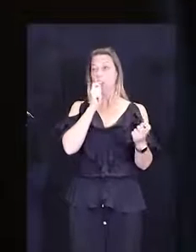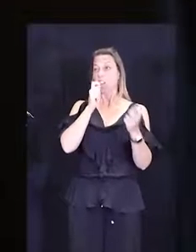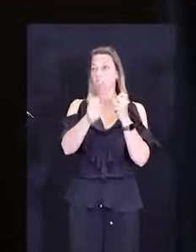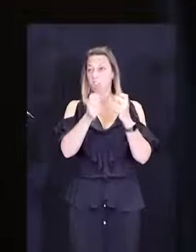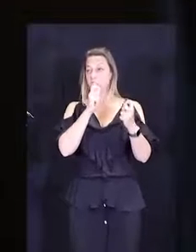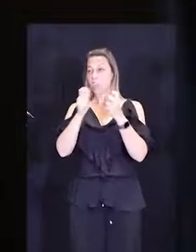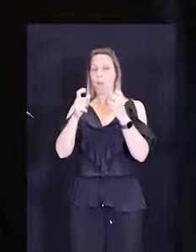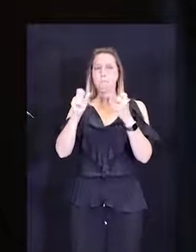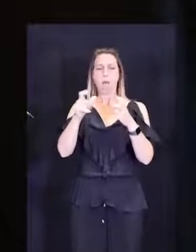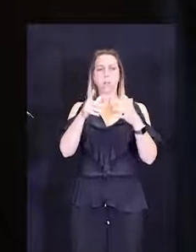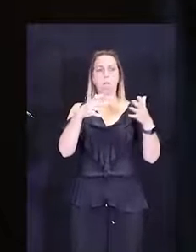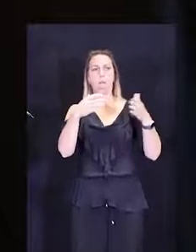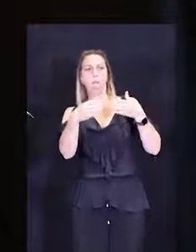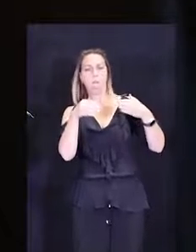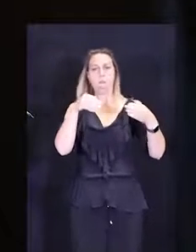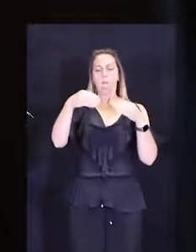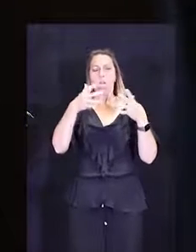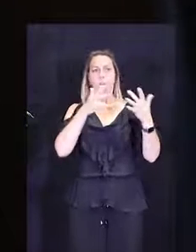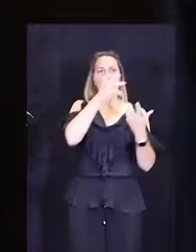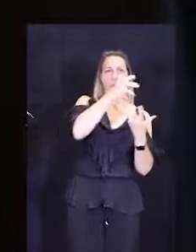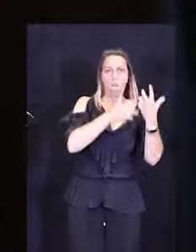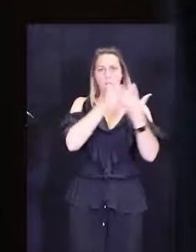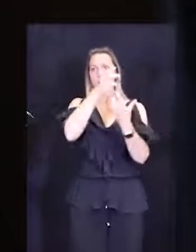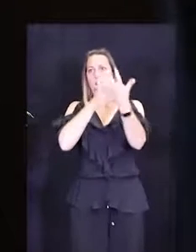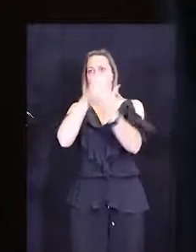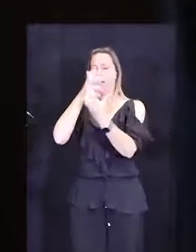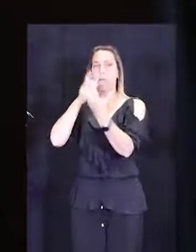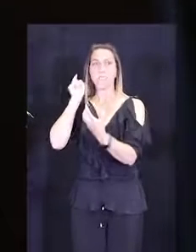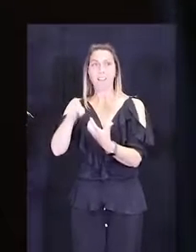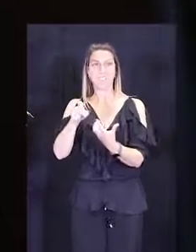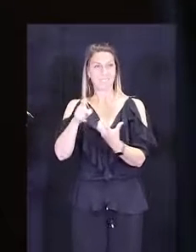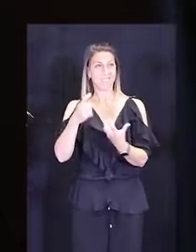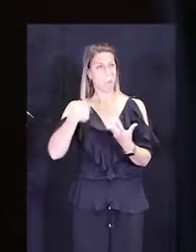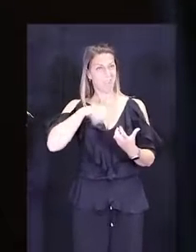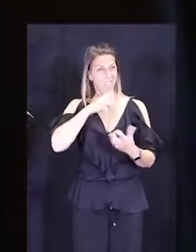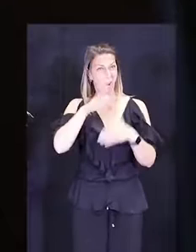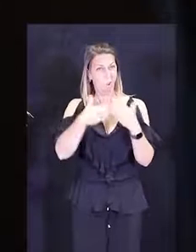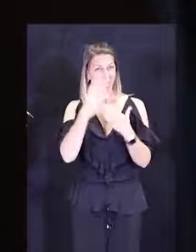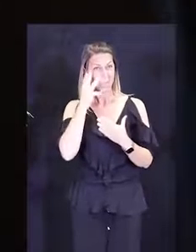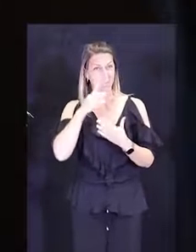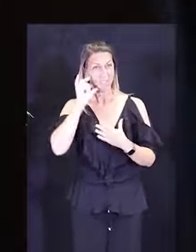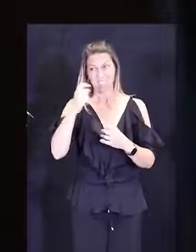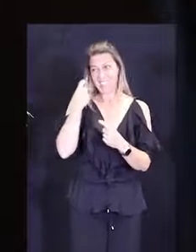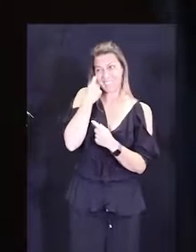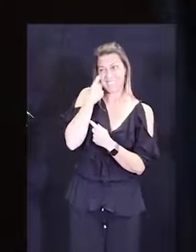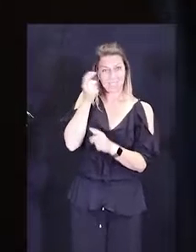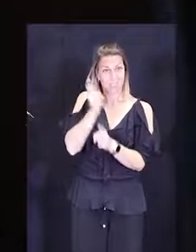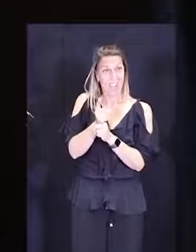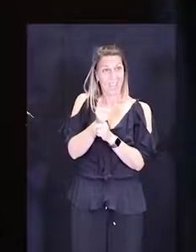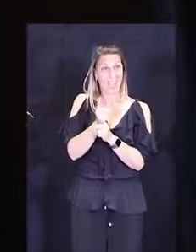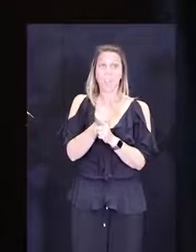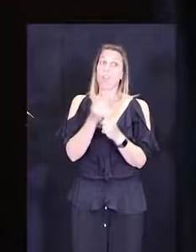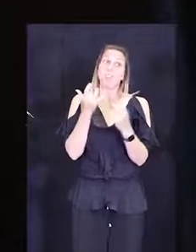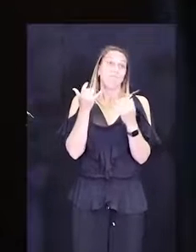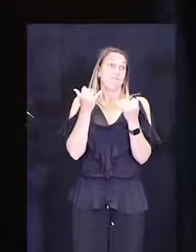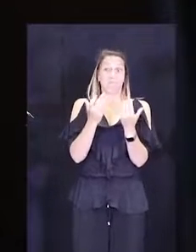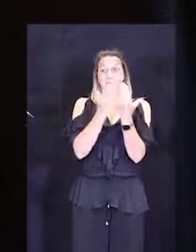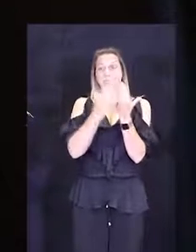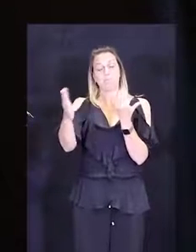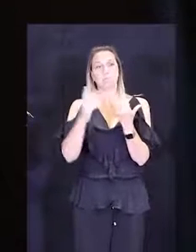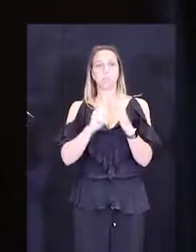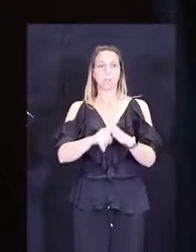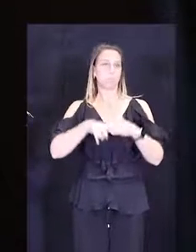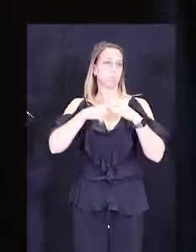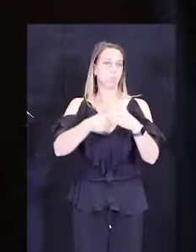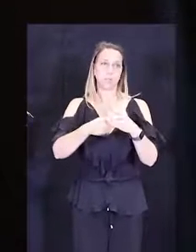the past few months, we have experienced in our daily lives. This is just the beginning. As each